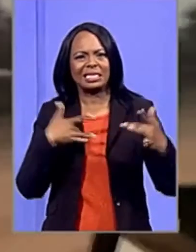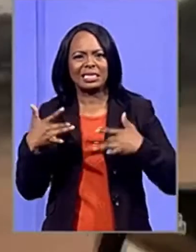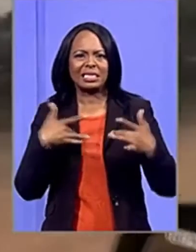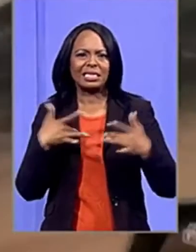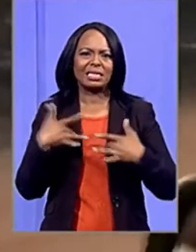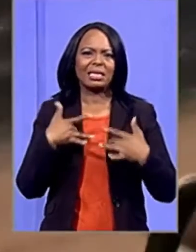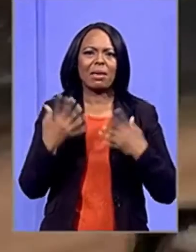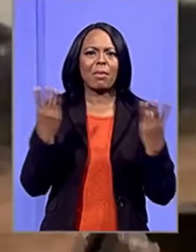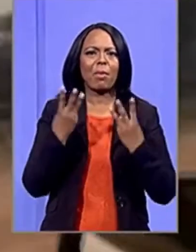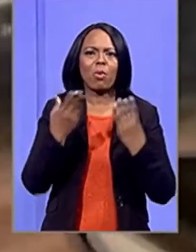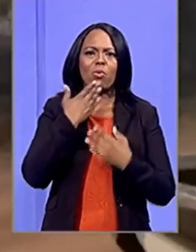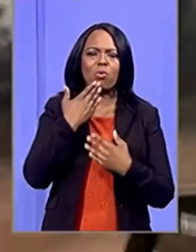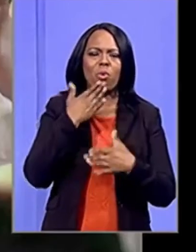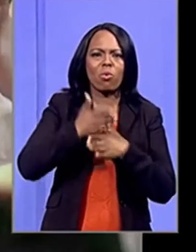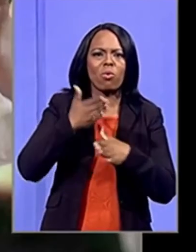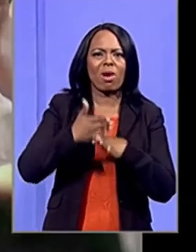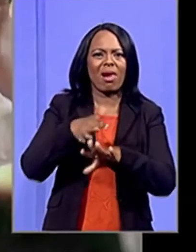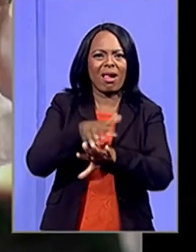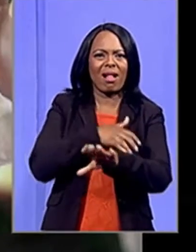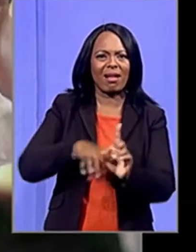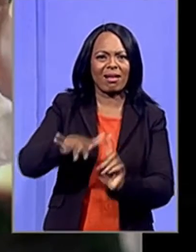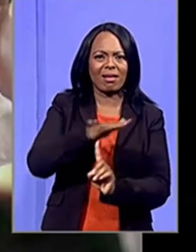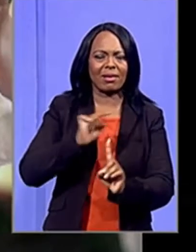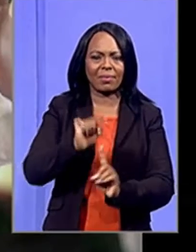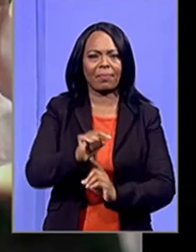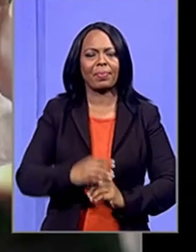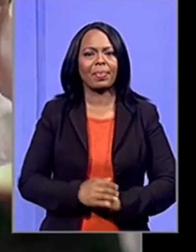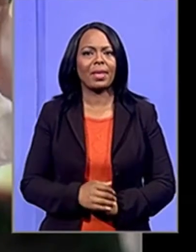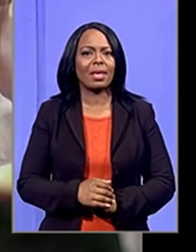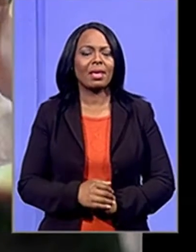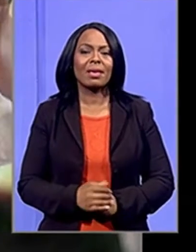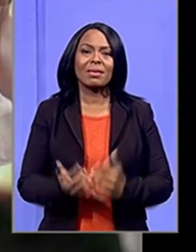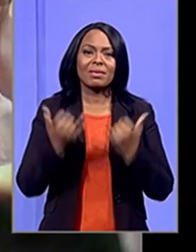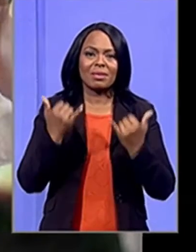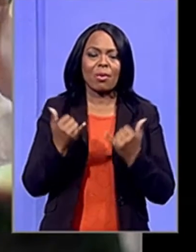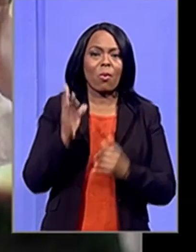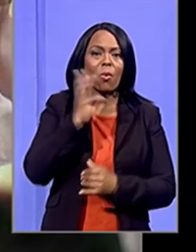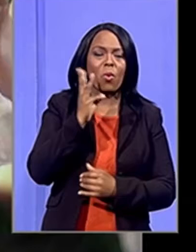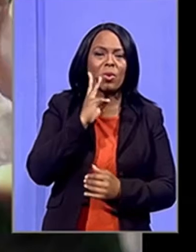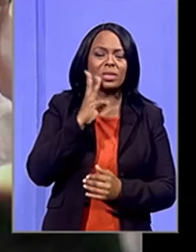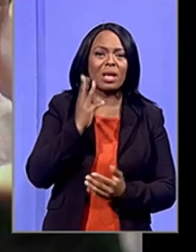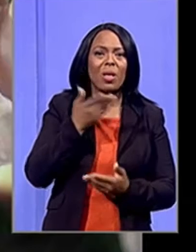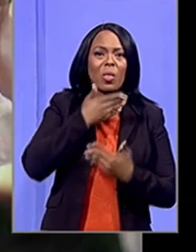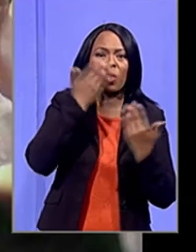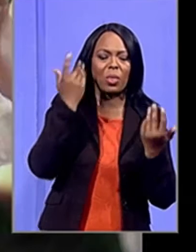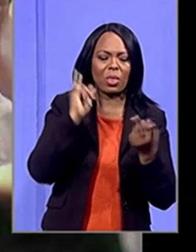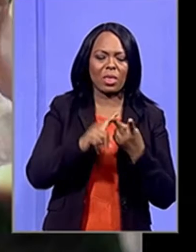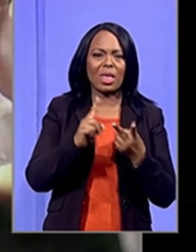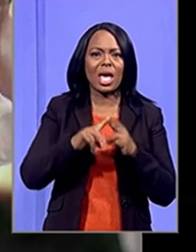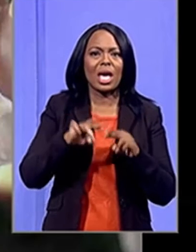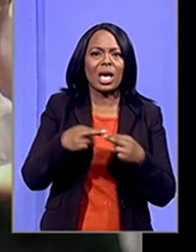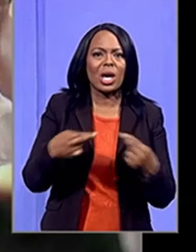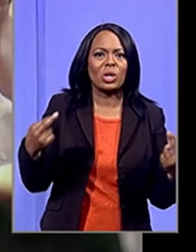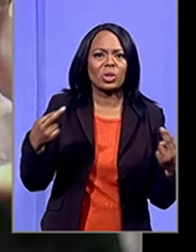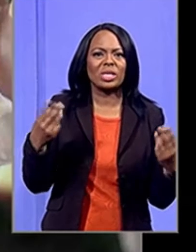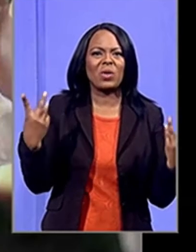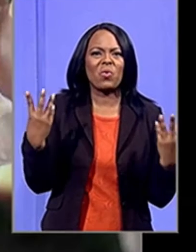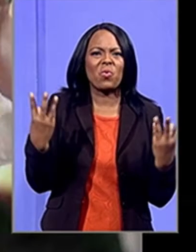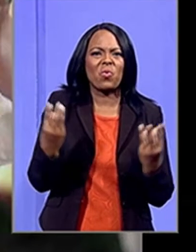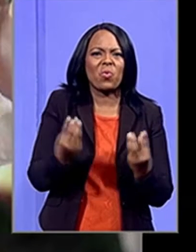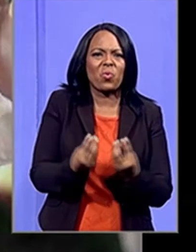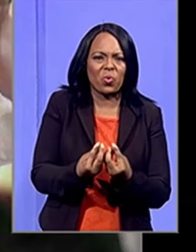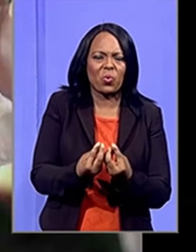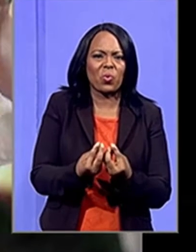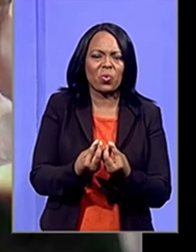a balemirui bano. We are now sitting in a situation because of lack of water and lack of resources that the fires have